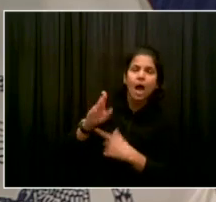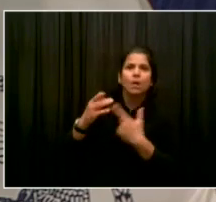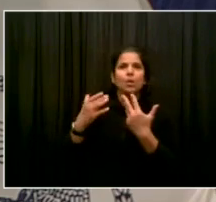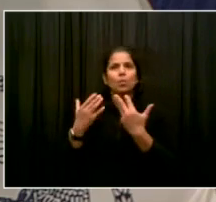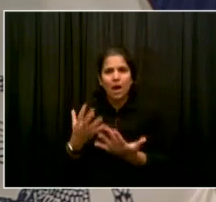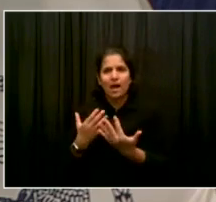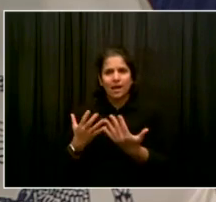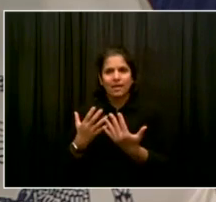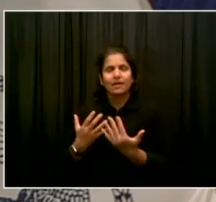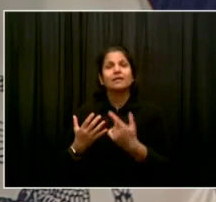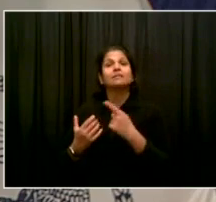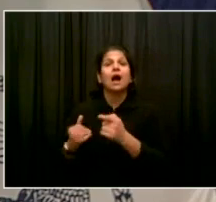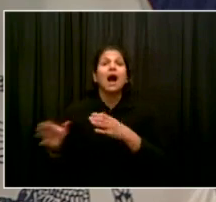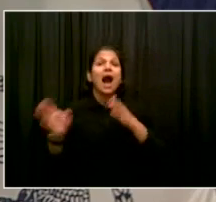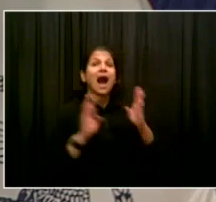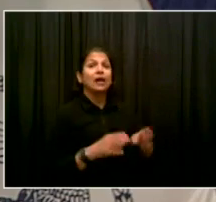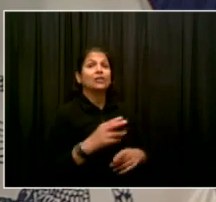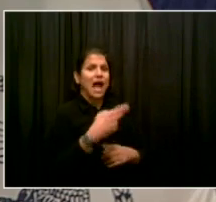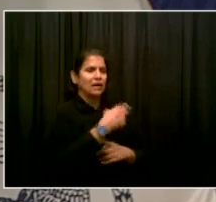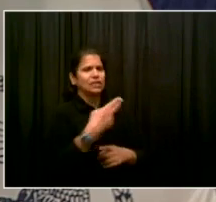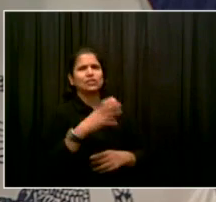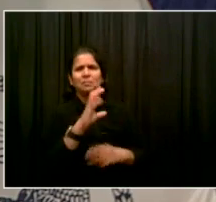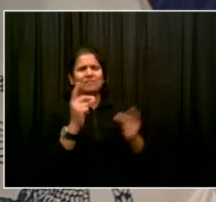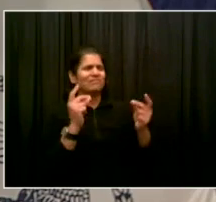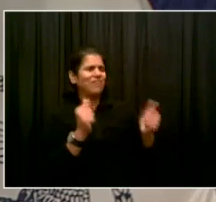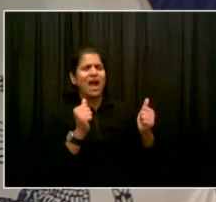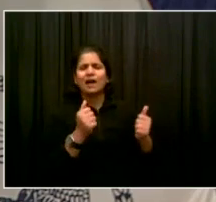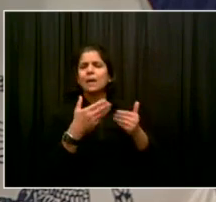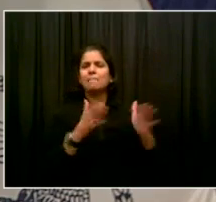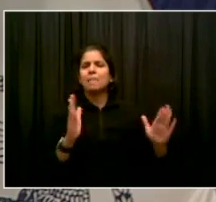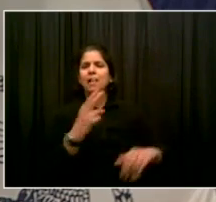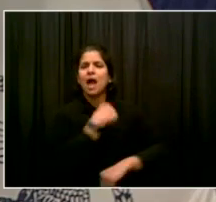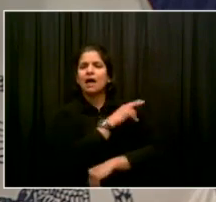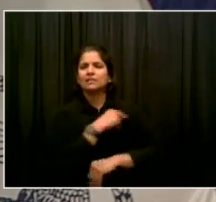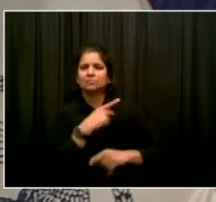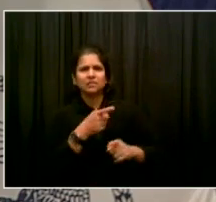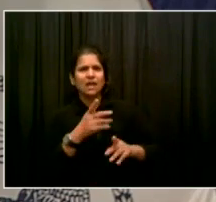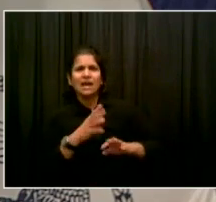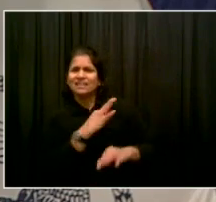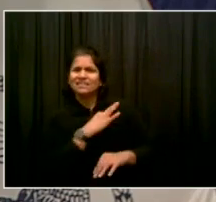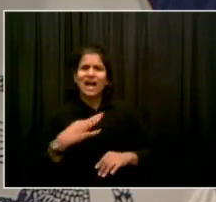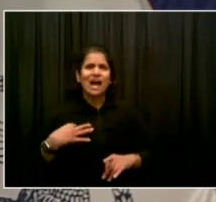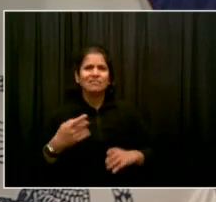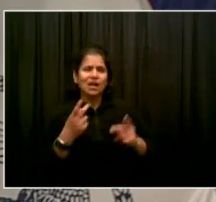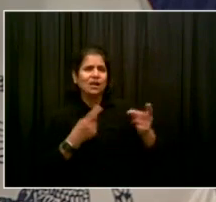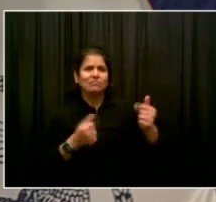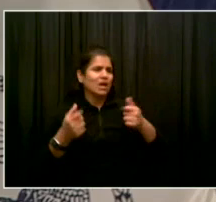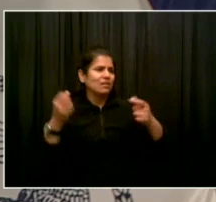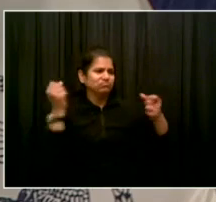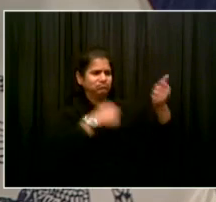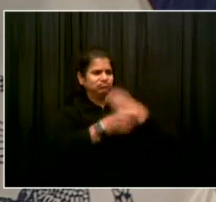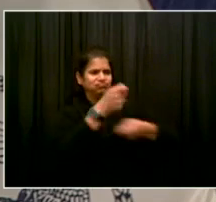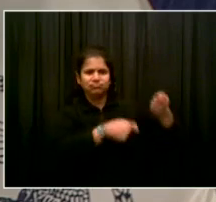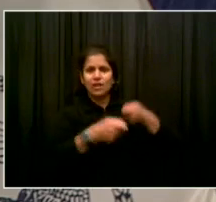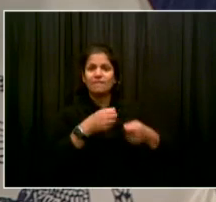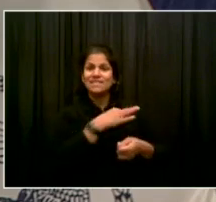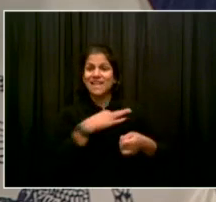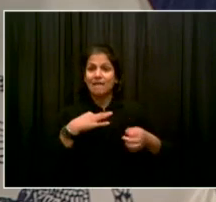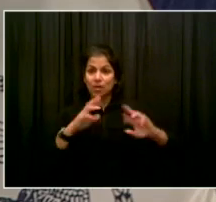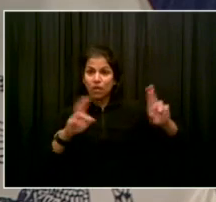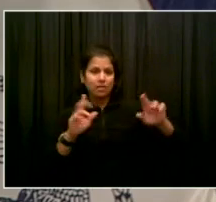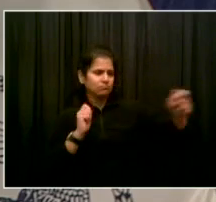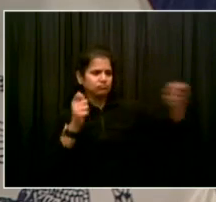move staff around, to get results more quickly because of the way it's all structured. And now 119